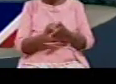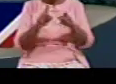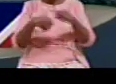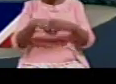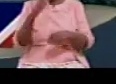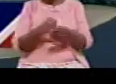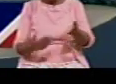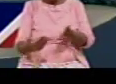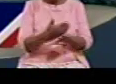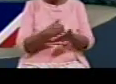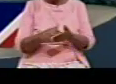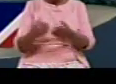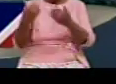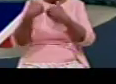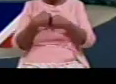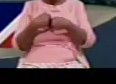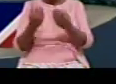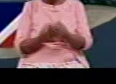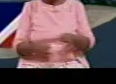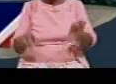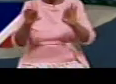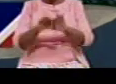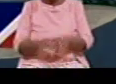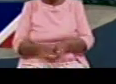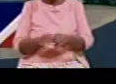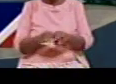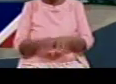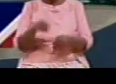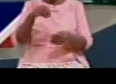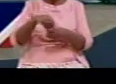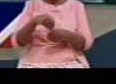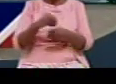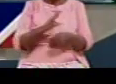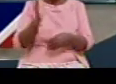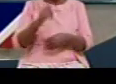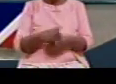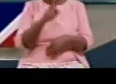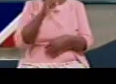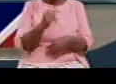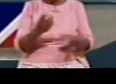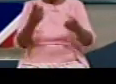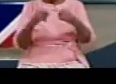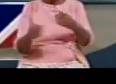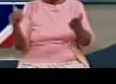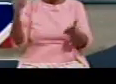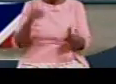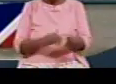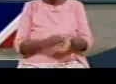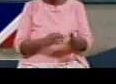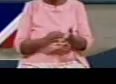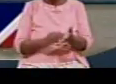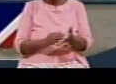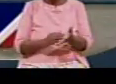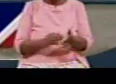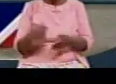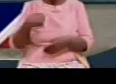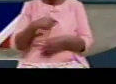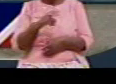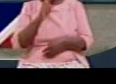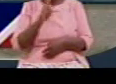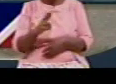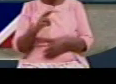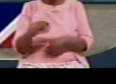bearing precious seed, shall doubtless come again with rejoicing, bringing